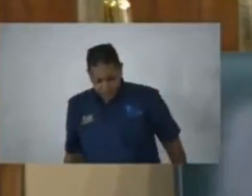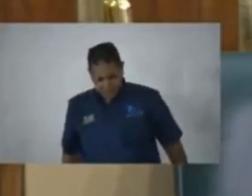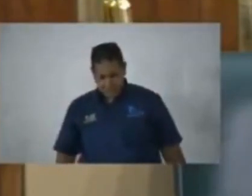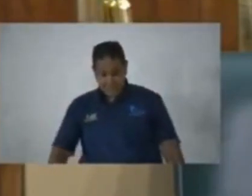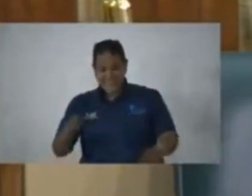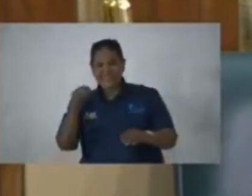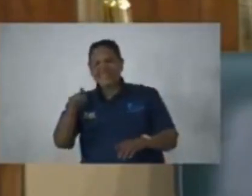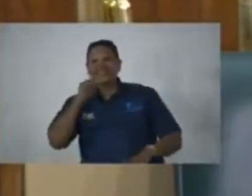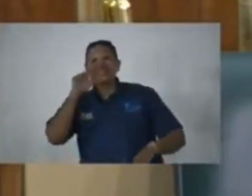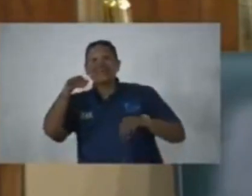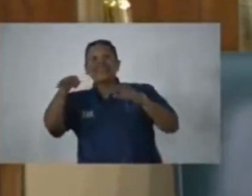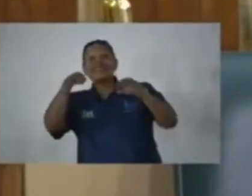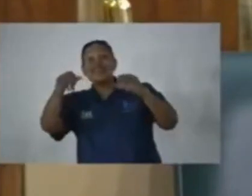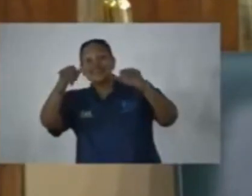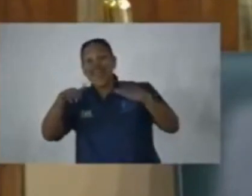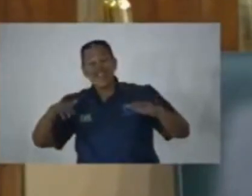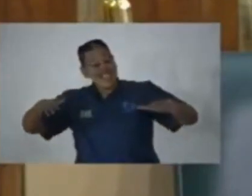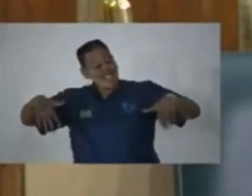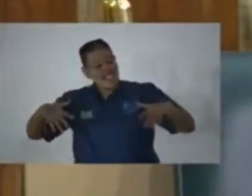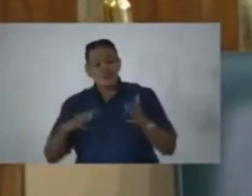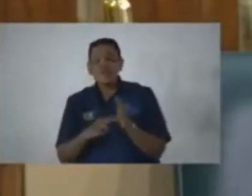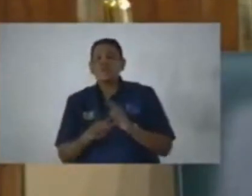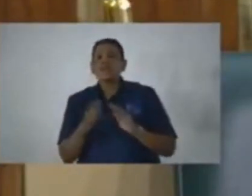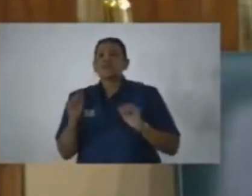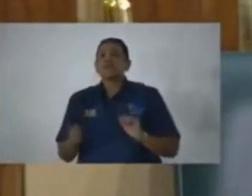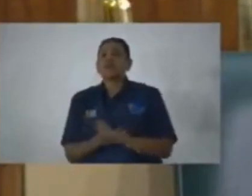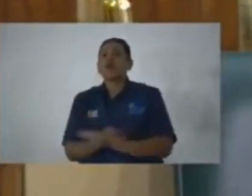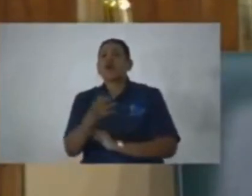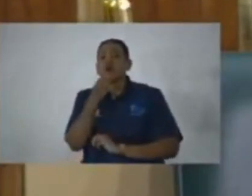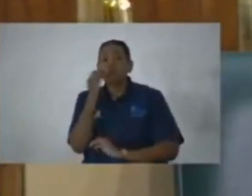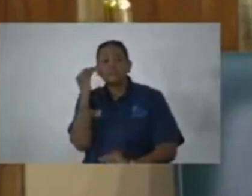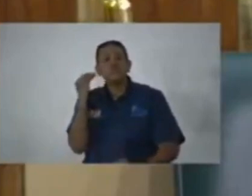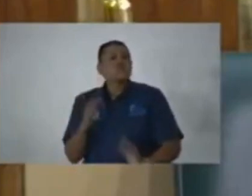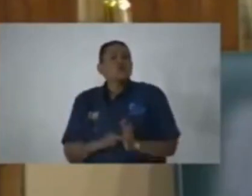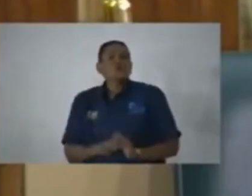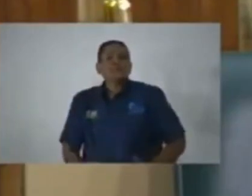This is an undefined standard, what it means to be competent to teach.